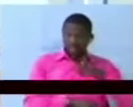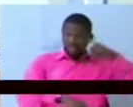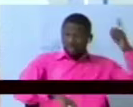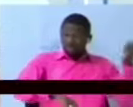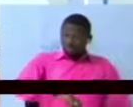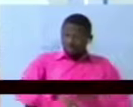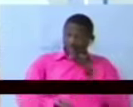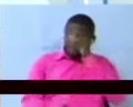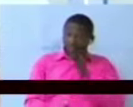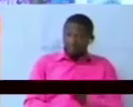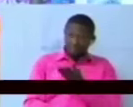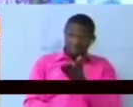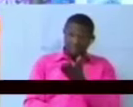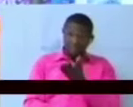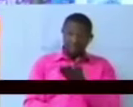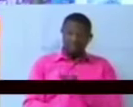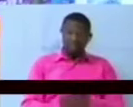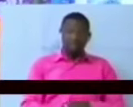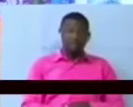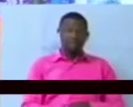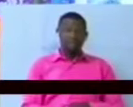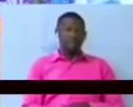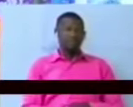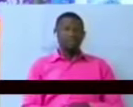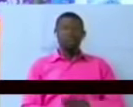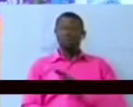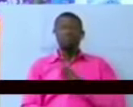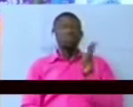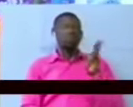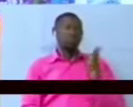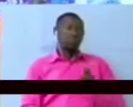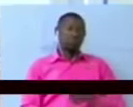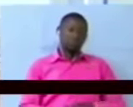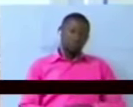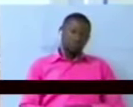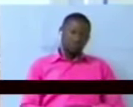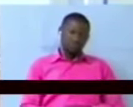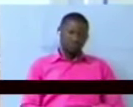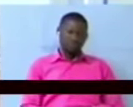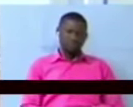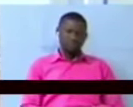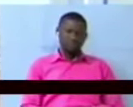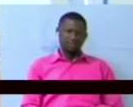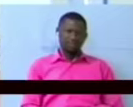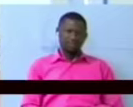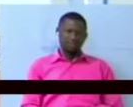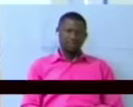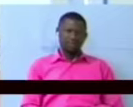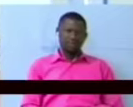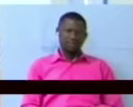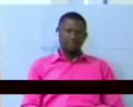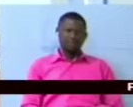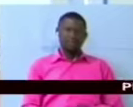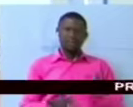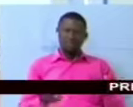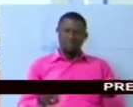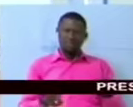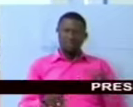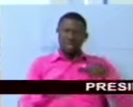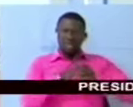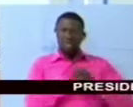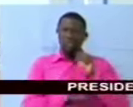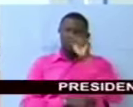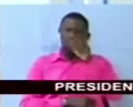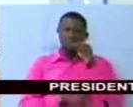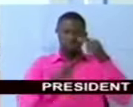Did it? No. In your statement, You said those